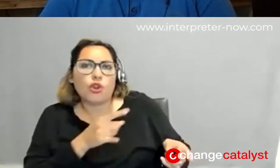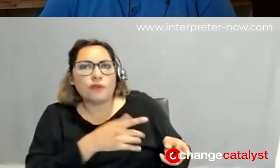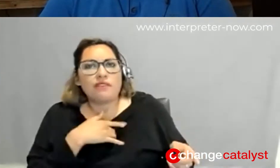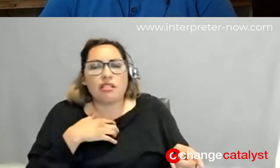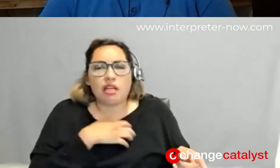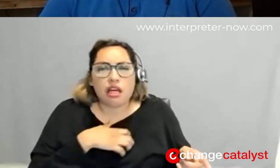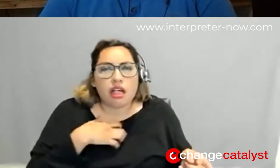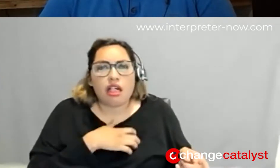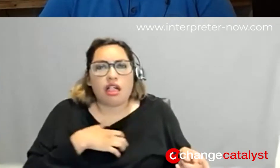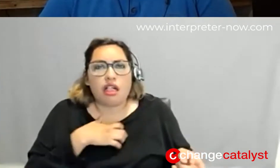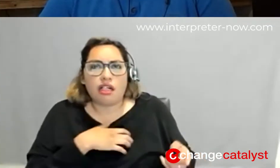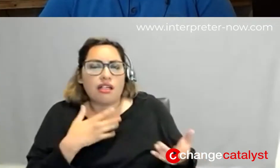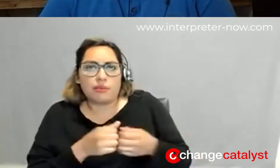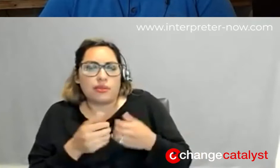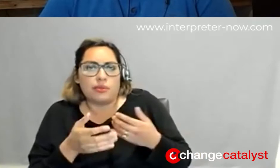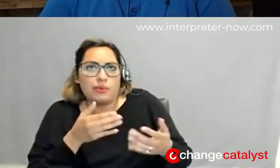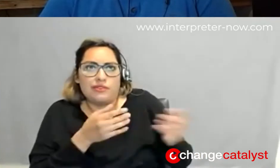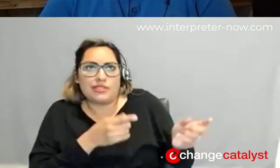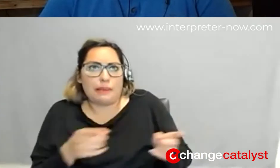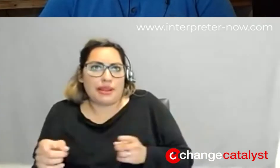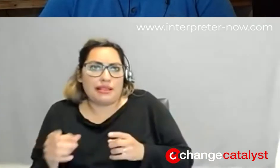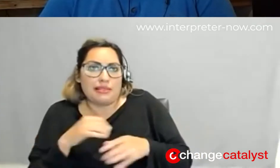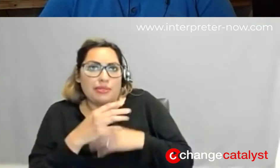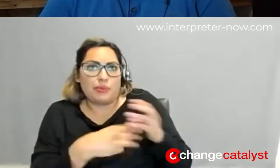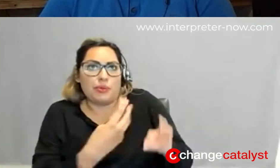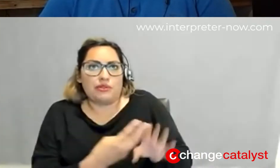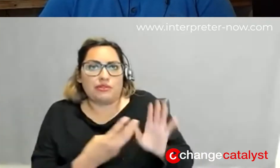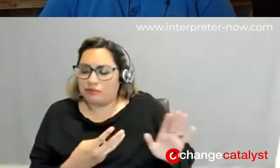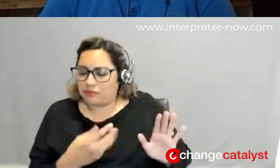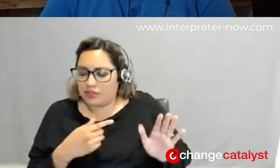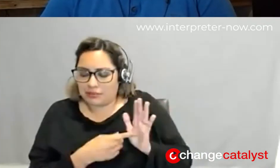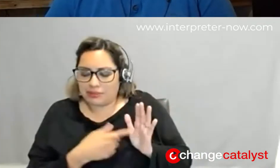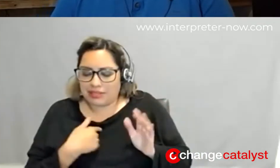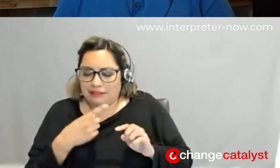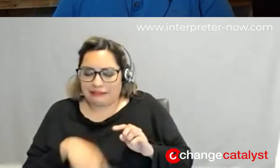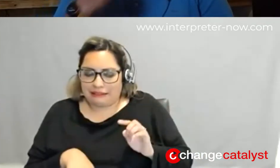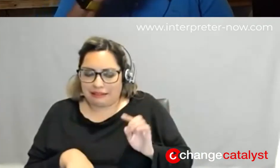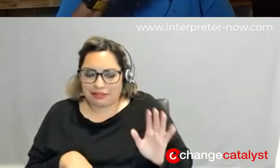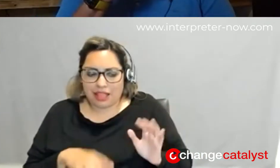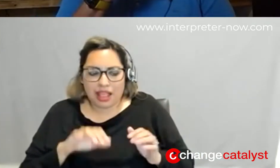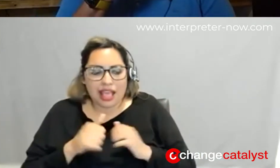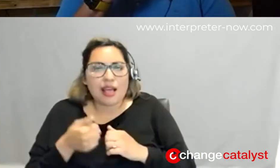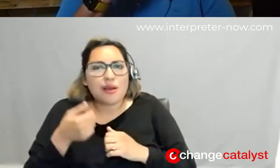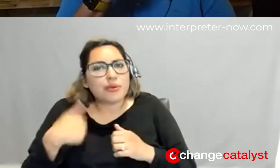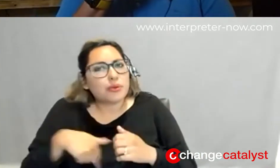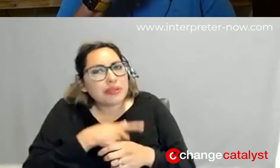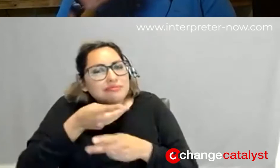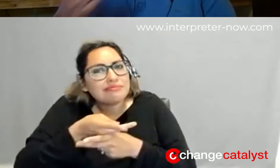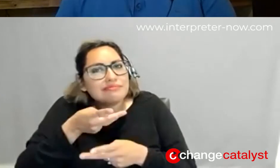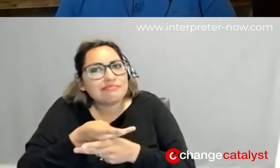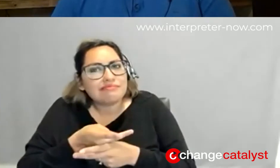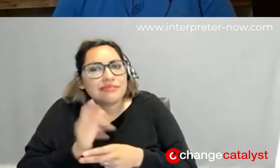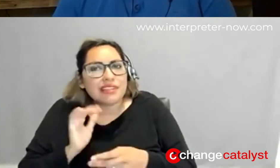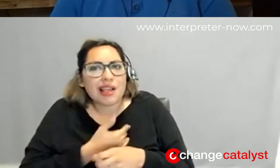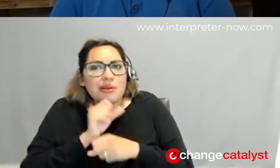are with whatever is happening in the world. So how are we taking care of our employees as they